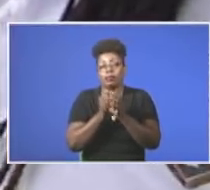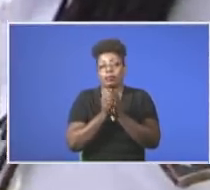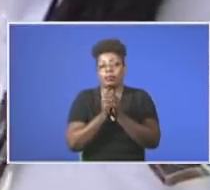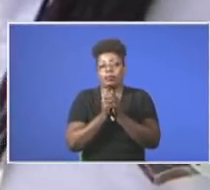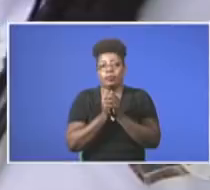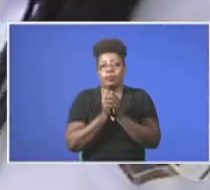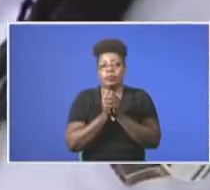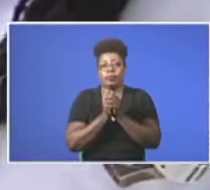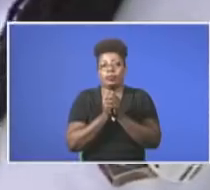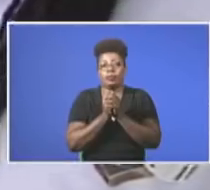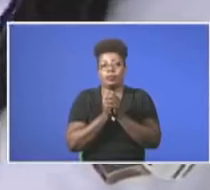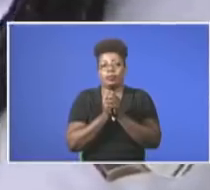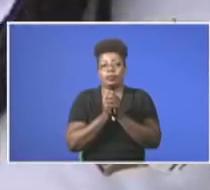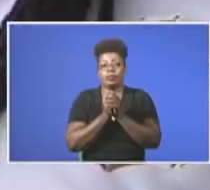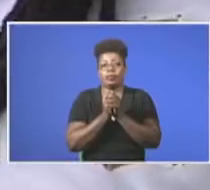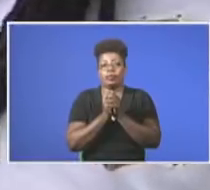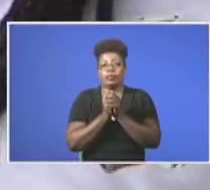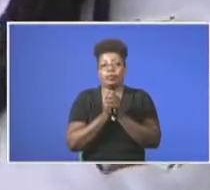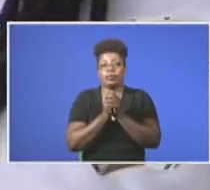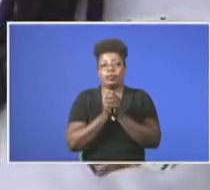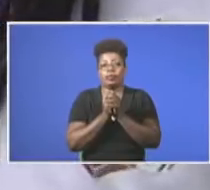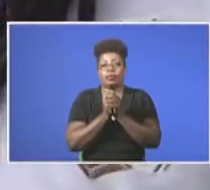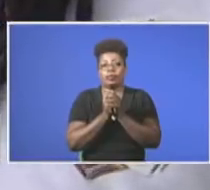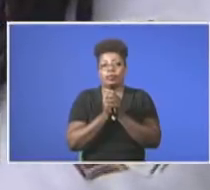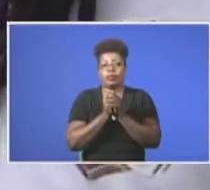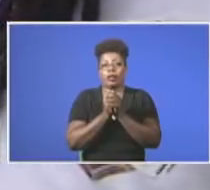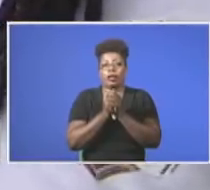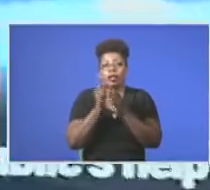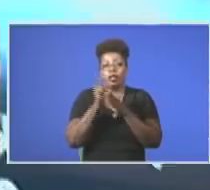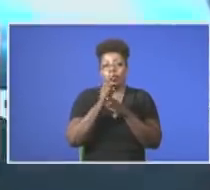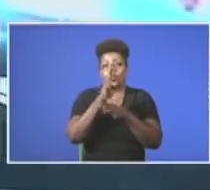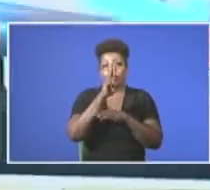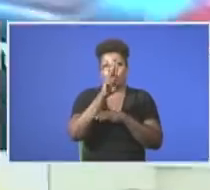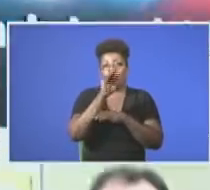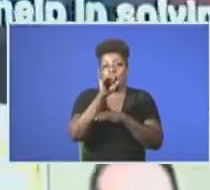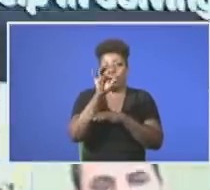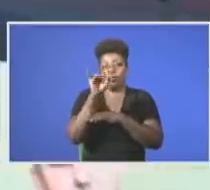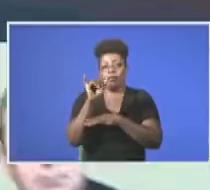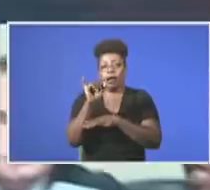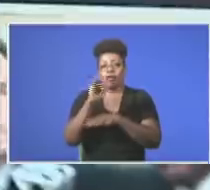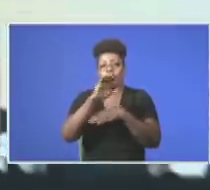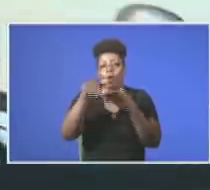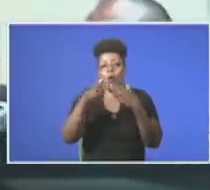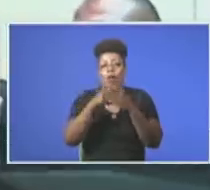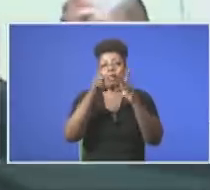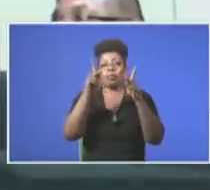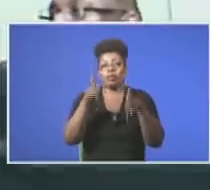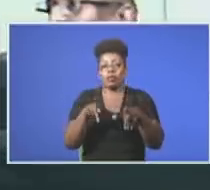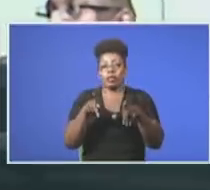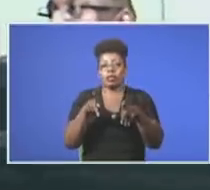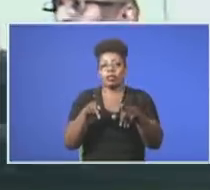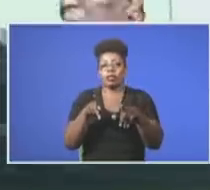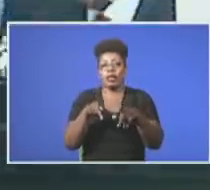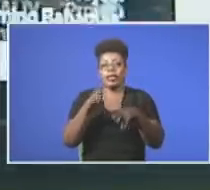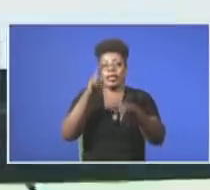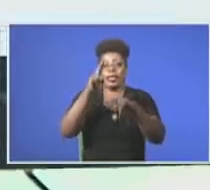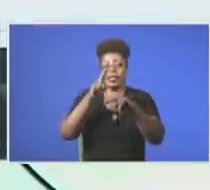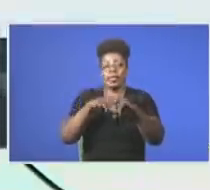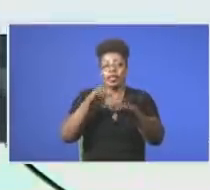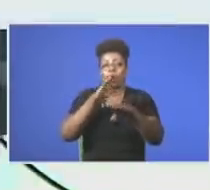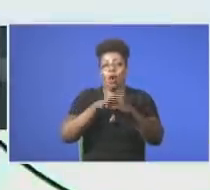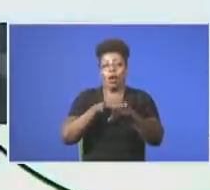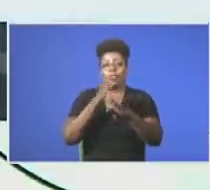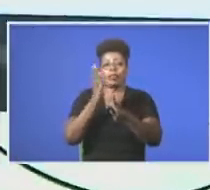of now implementing Wi-Fi so that all of the passengers can now sit down in the